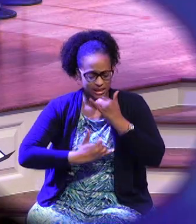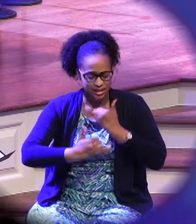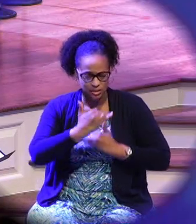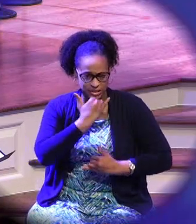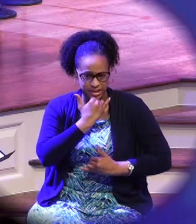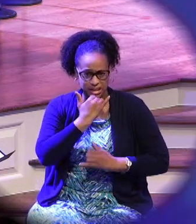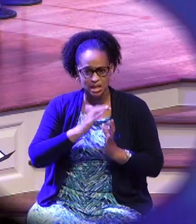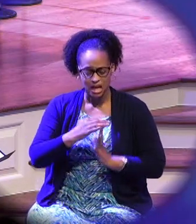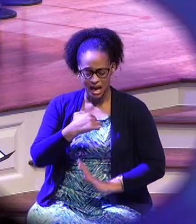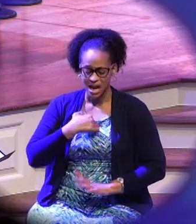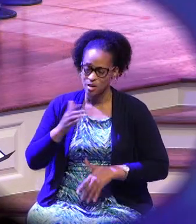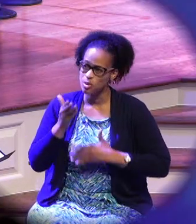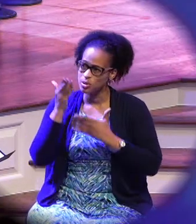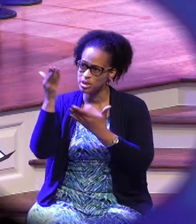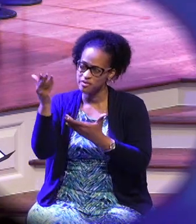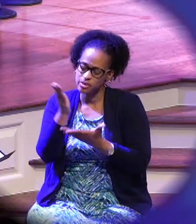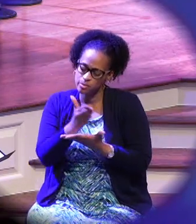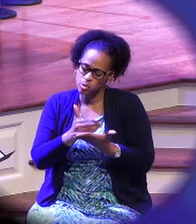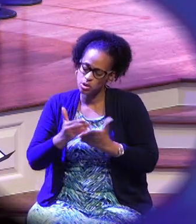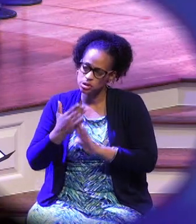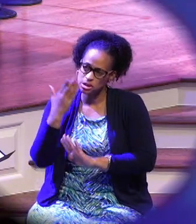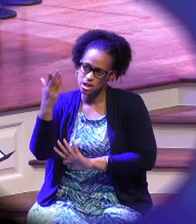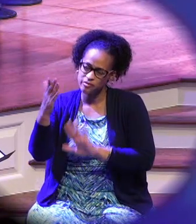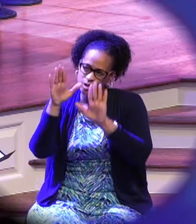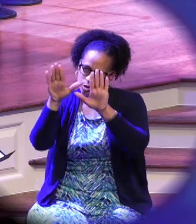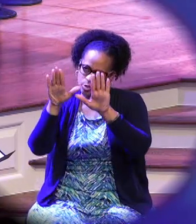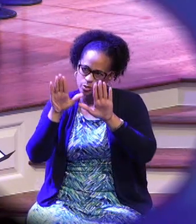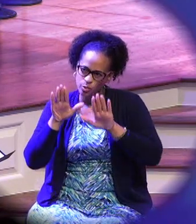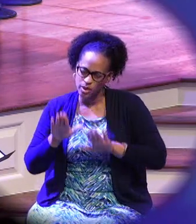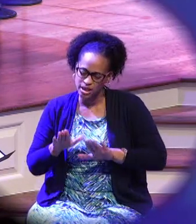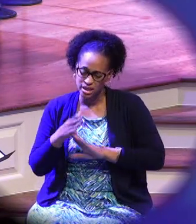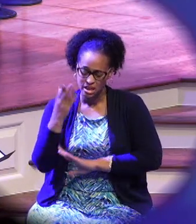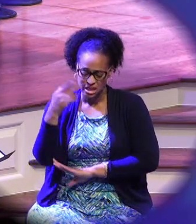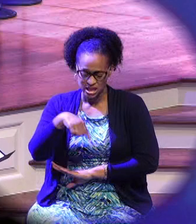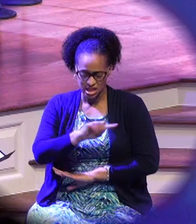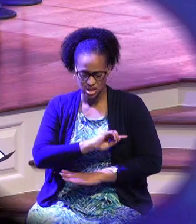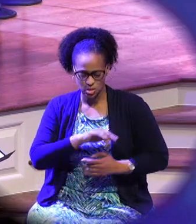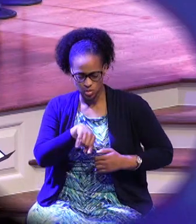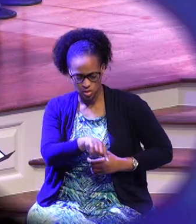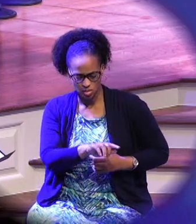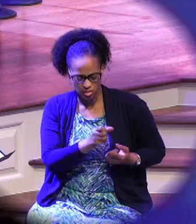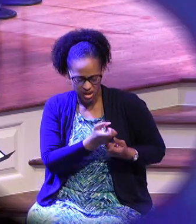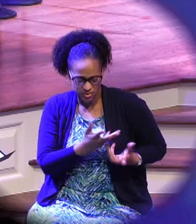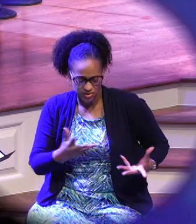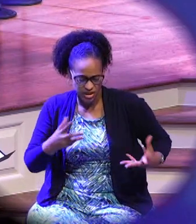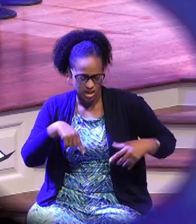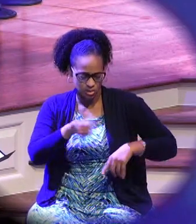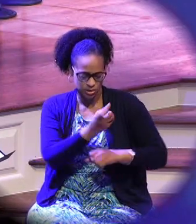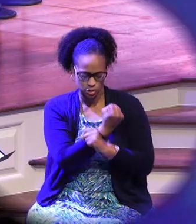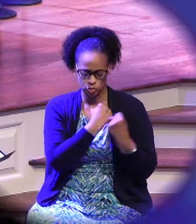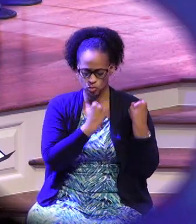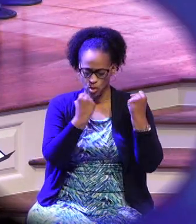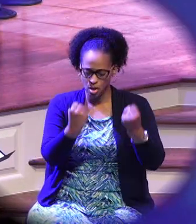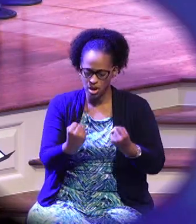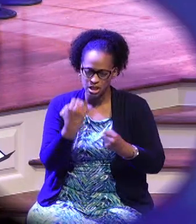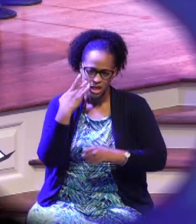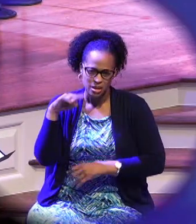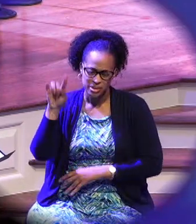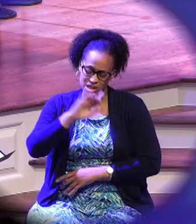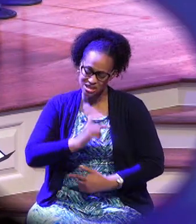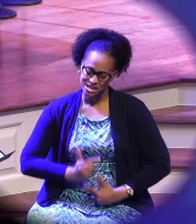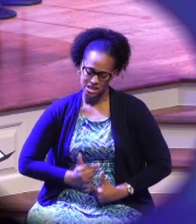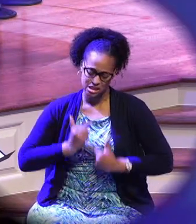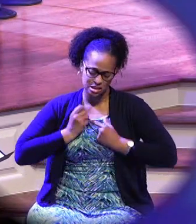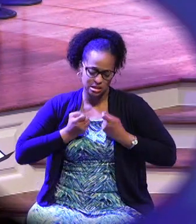Therefore, I will give him a portion among the great, and he will divide the spoils with the strong, because he poured out his life